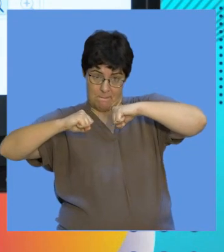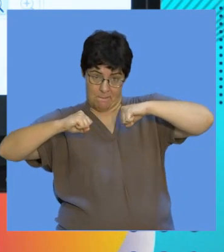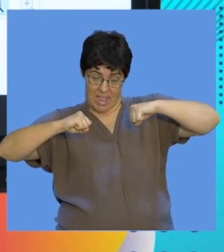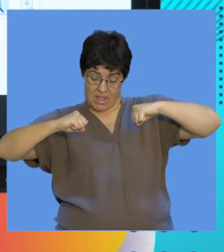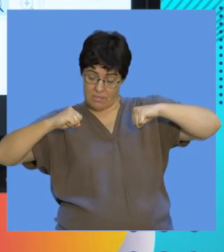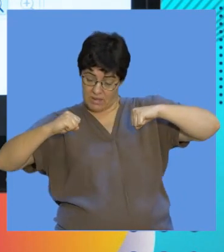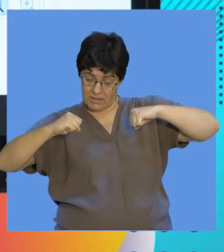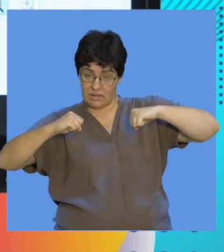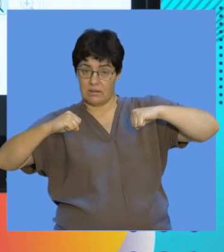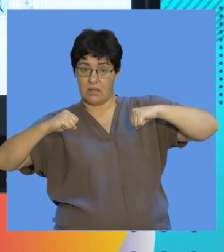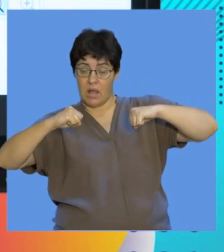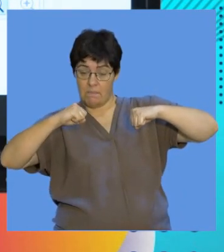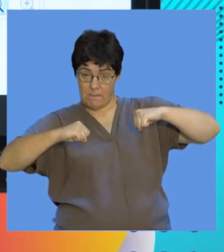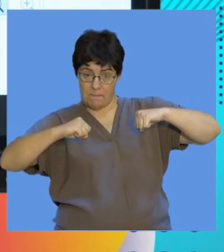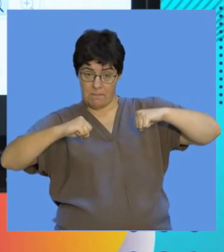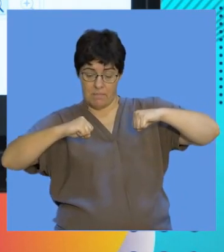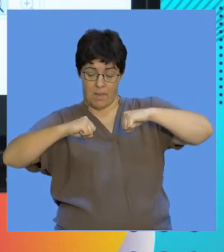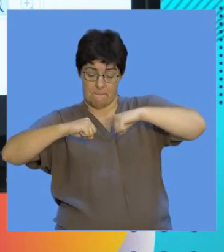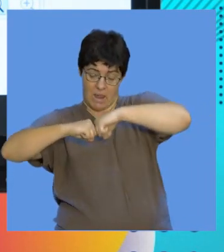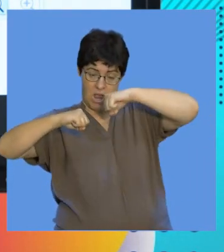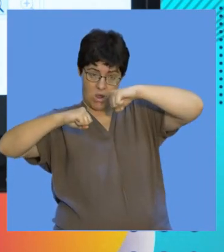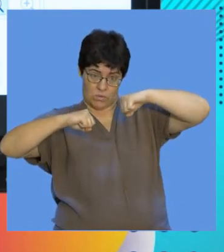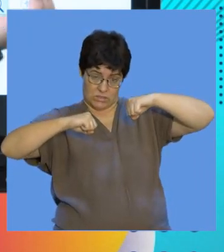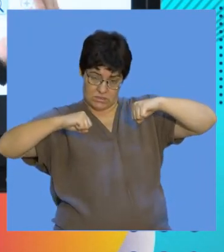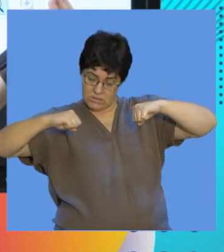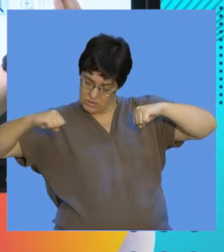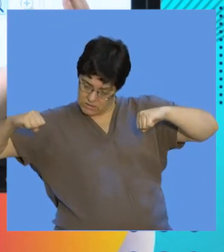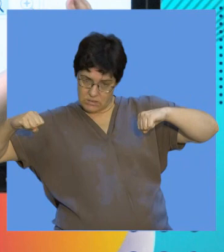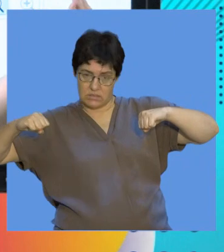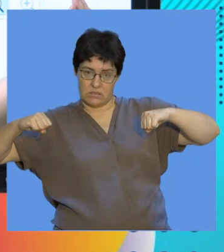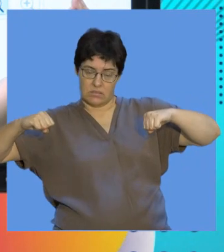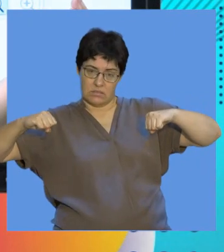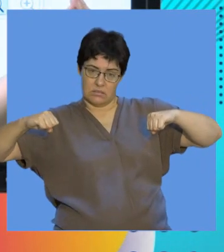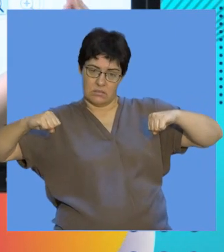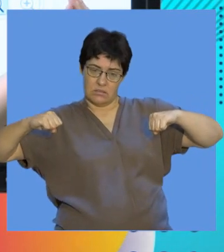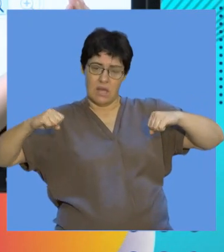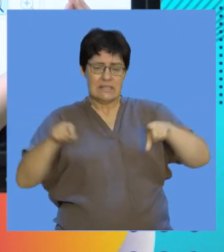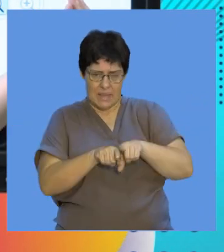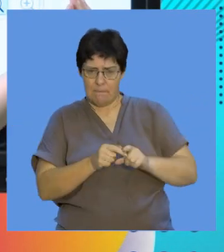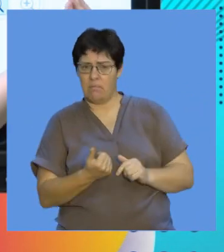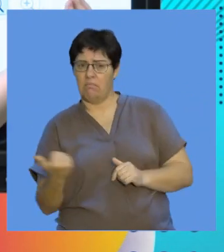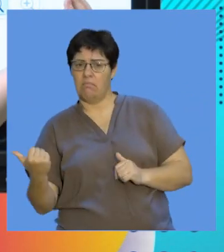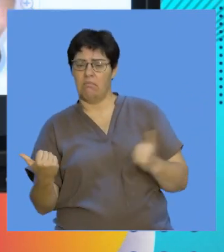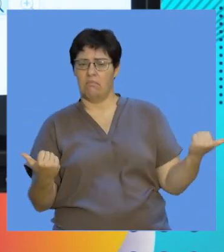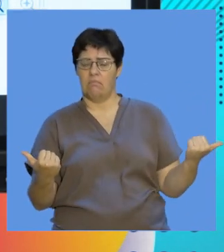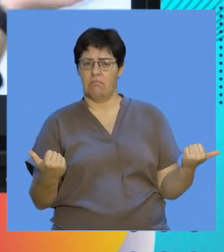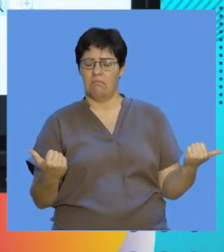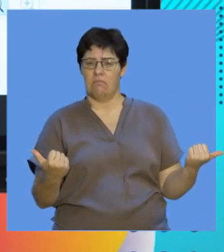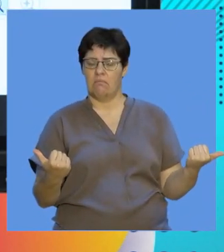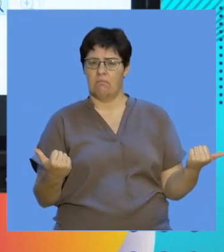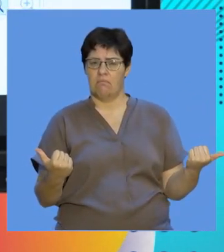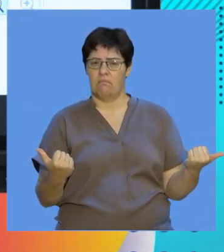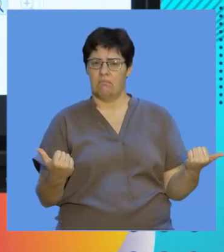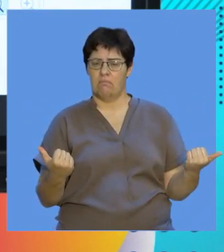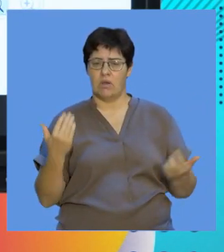went backwards. Okay, so it jumped, bounced off, and the second one started to move to the left. Oh, no, to